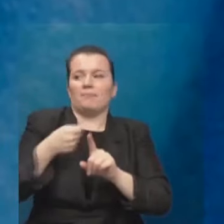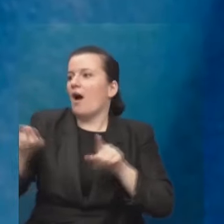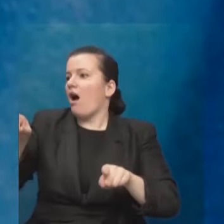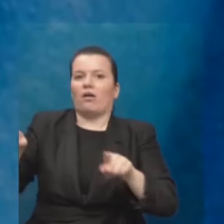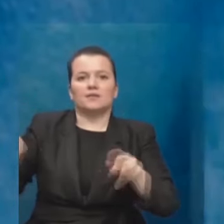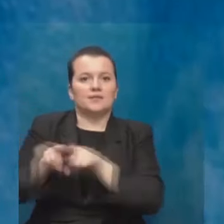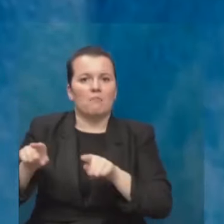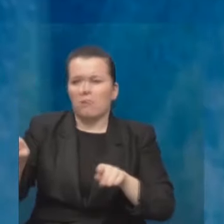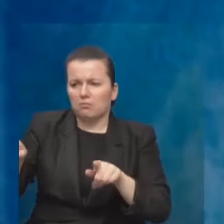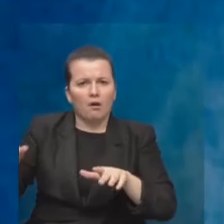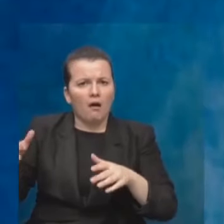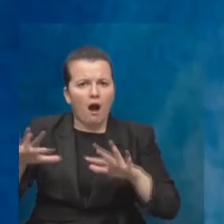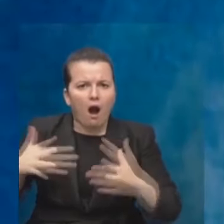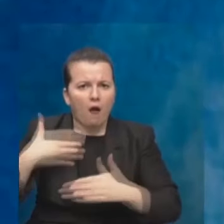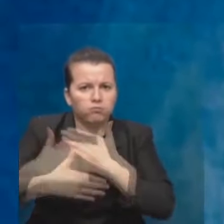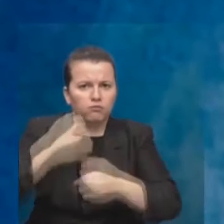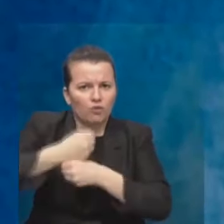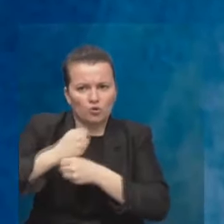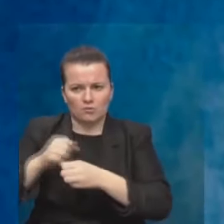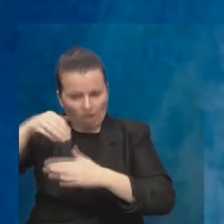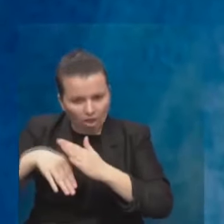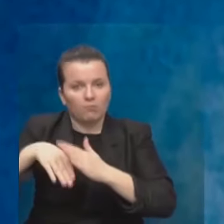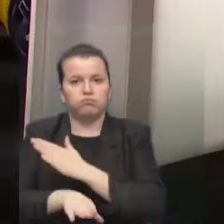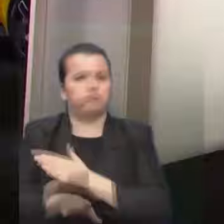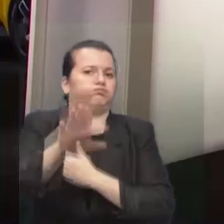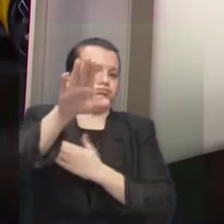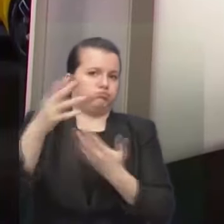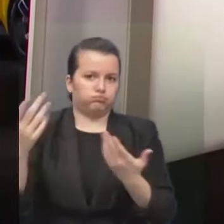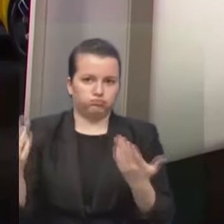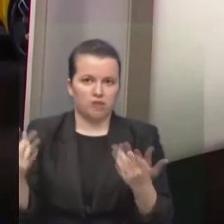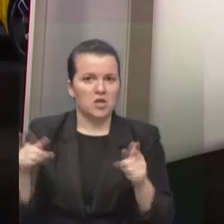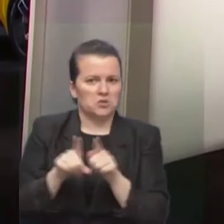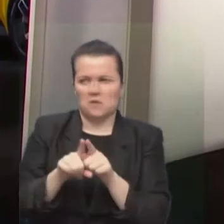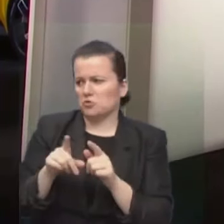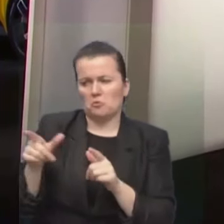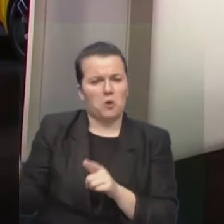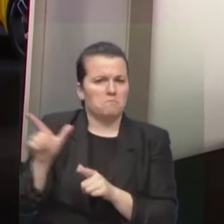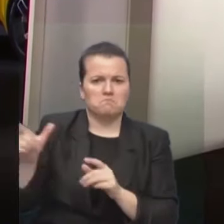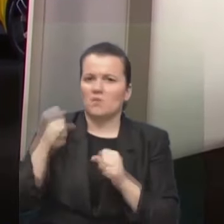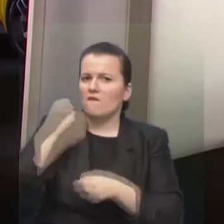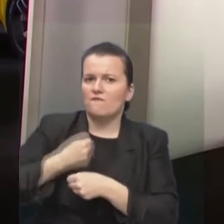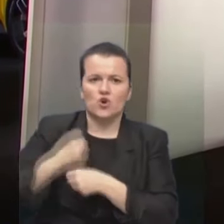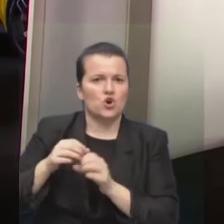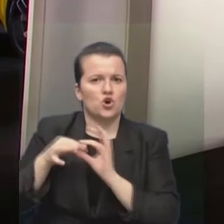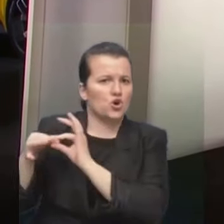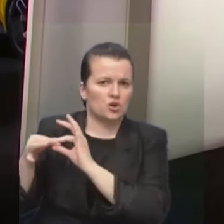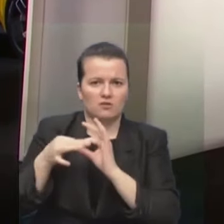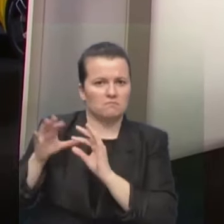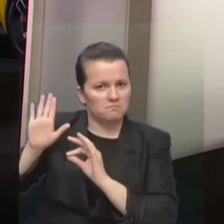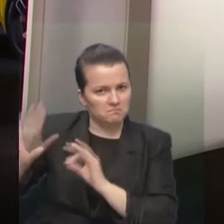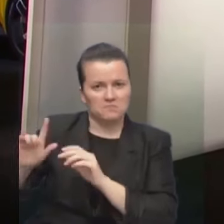rebound strategy is underway, and we've been working with Nissan's boards and Nissan's teams. And I can assure